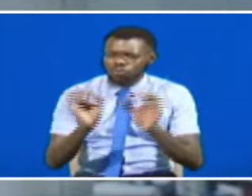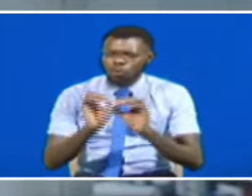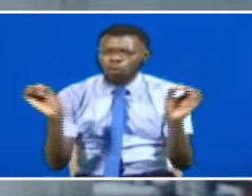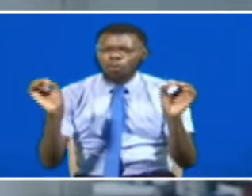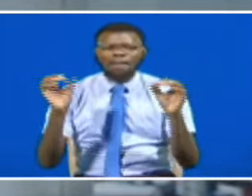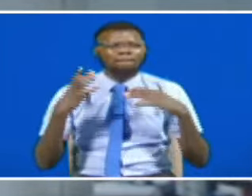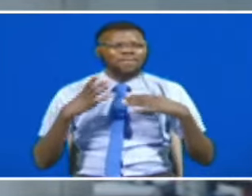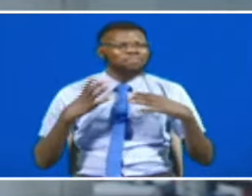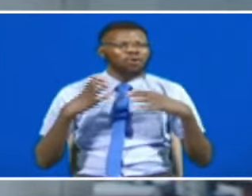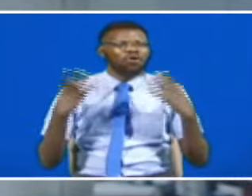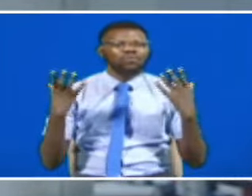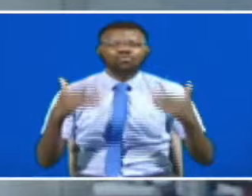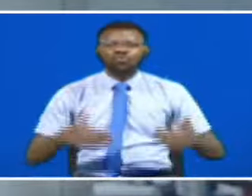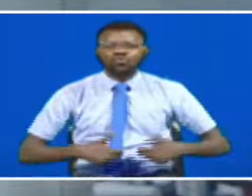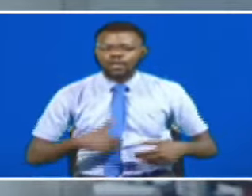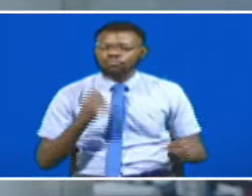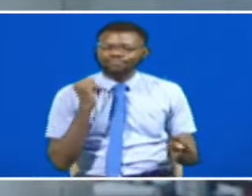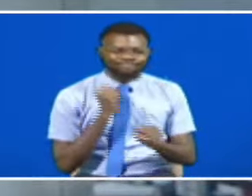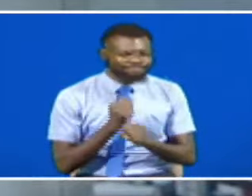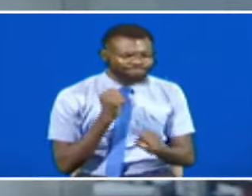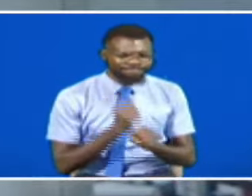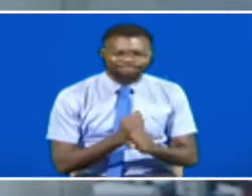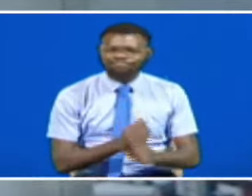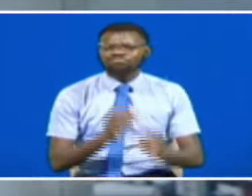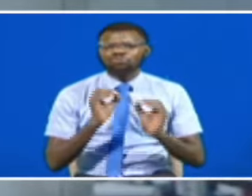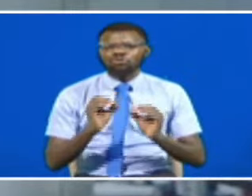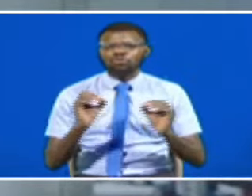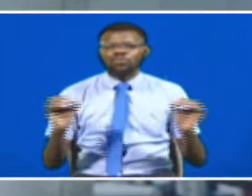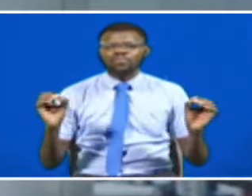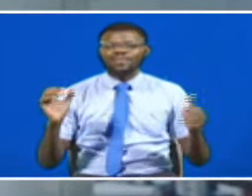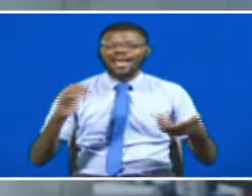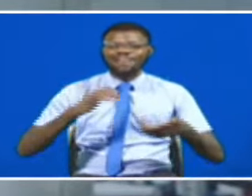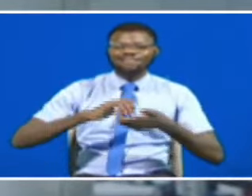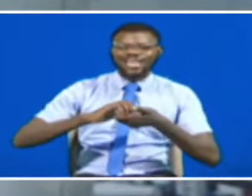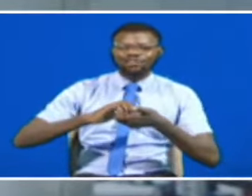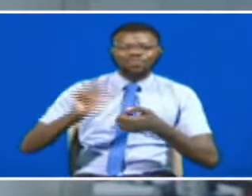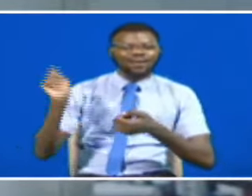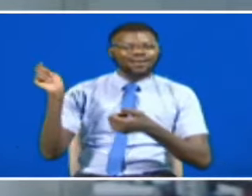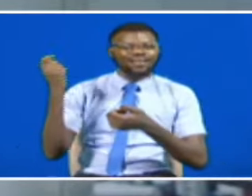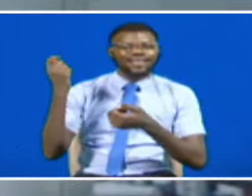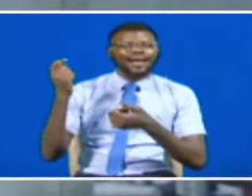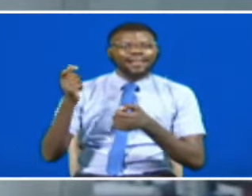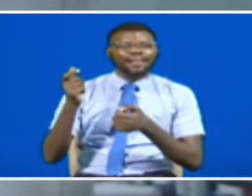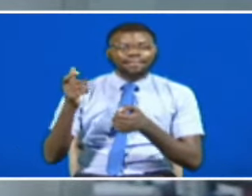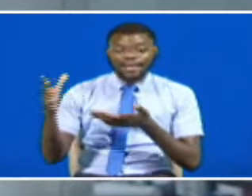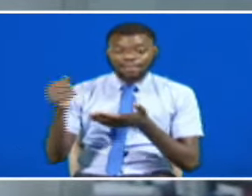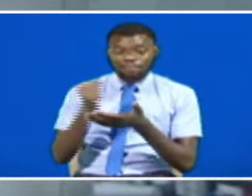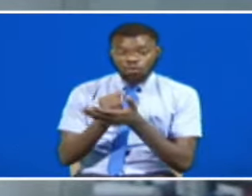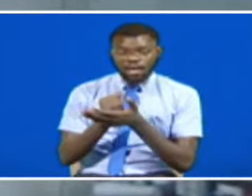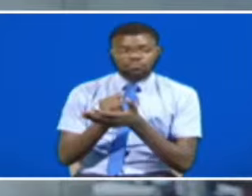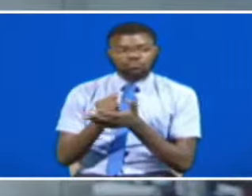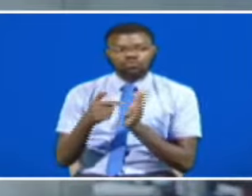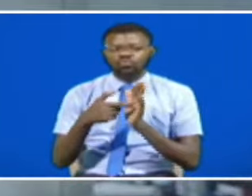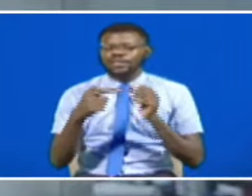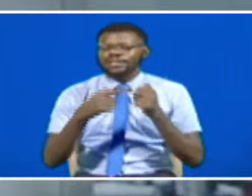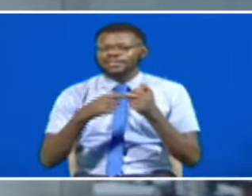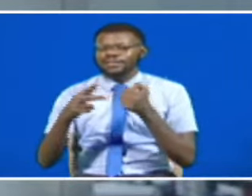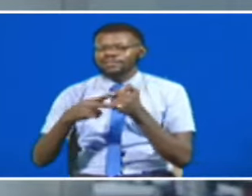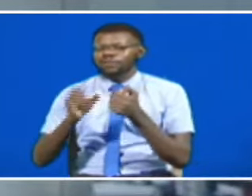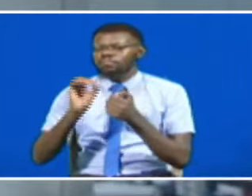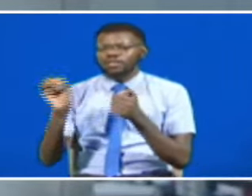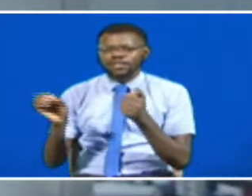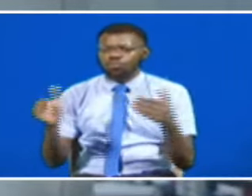high youth unemployment rates. According to the Federation of Kenya Employers, 67% of unemployed youth